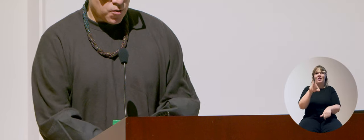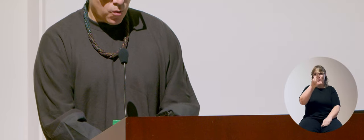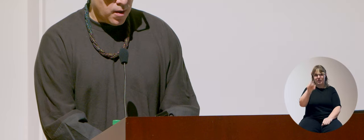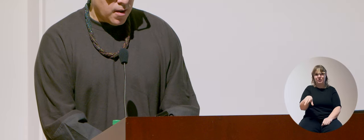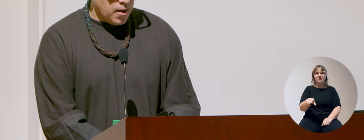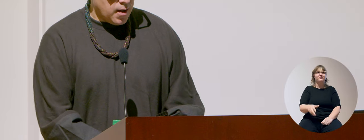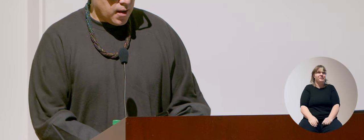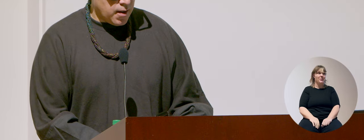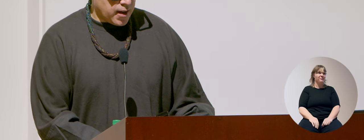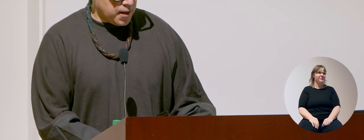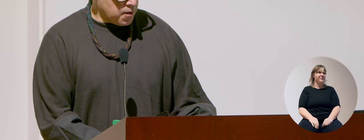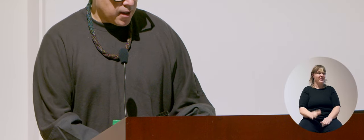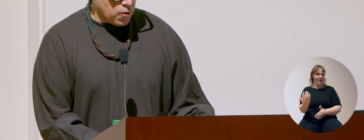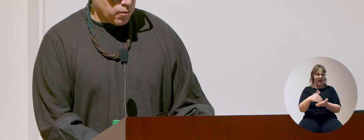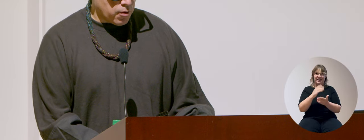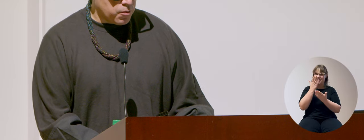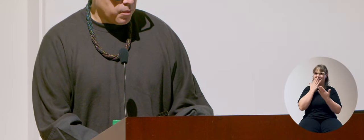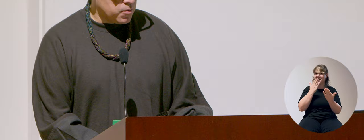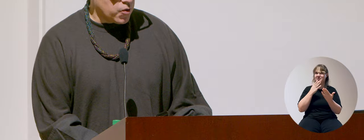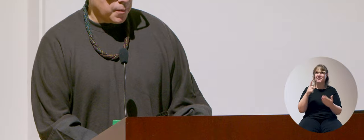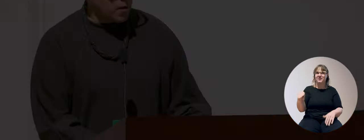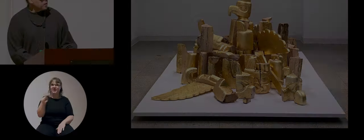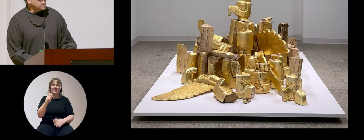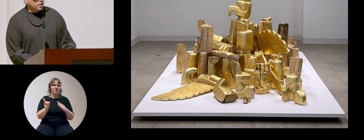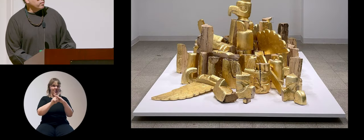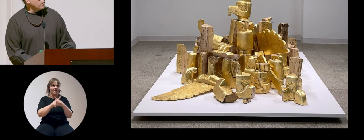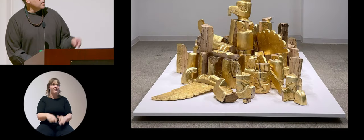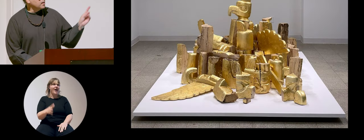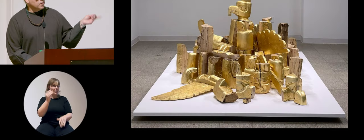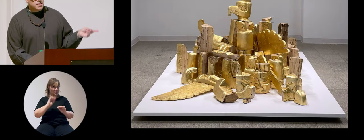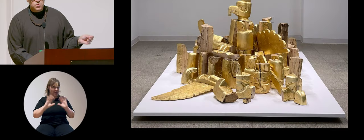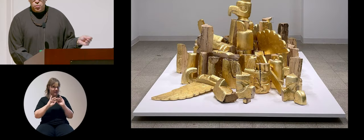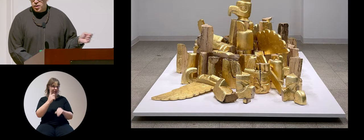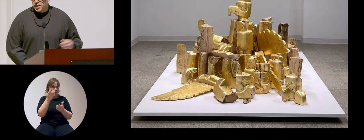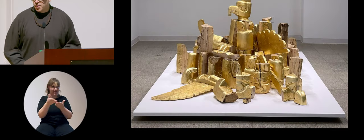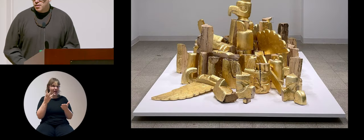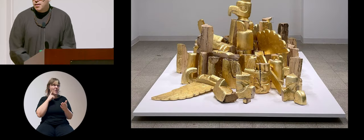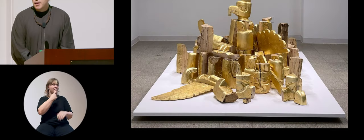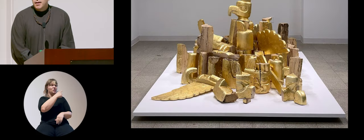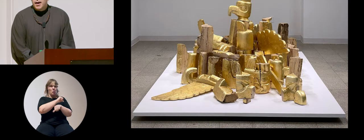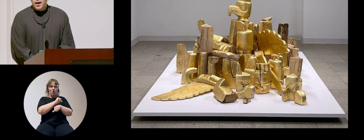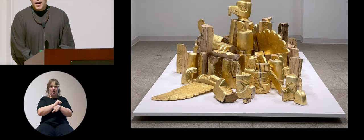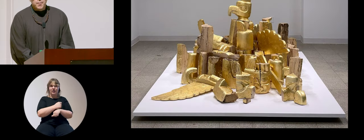Rochester, so again, thank you all for showing up here. I wanted to clarify one thing with this work here.